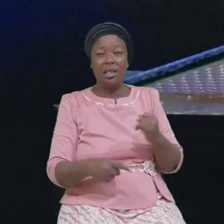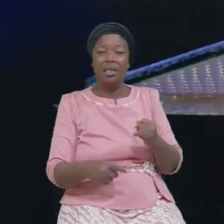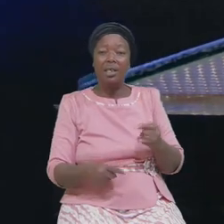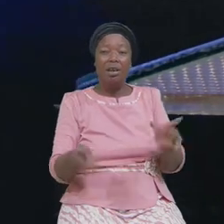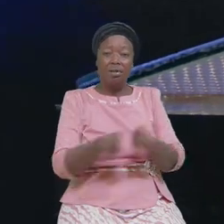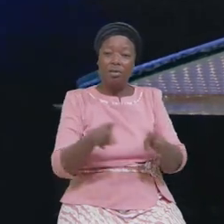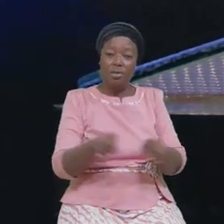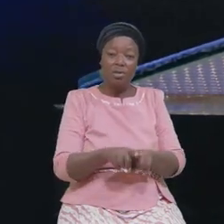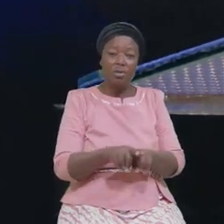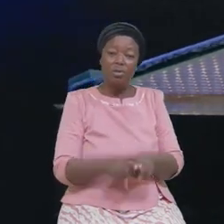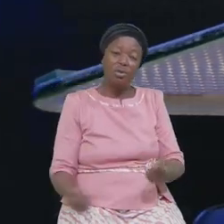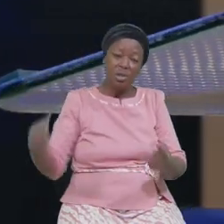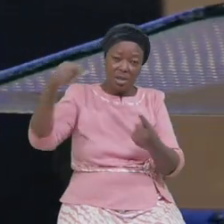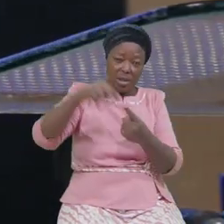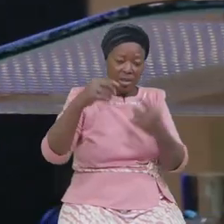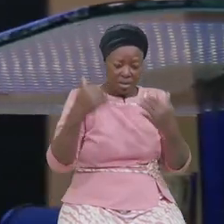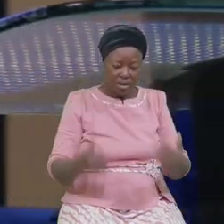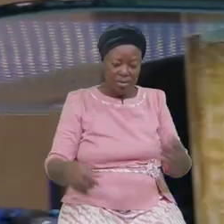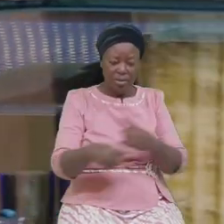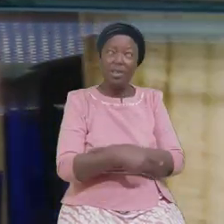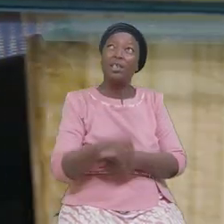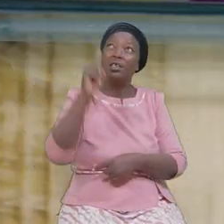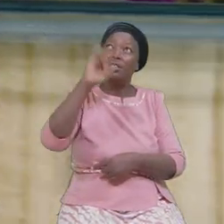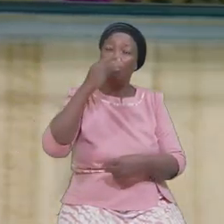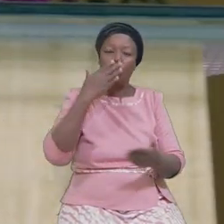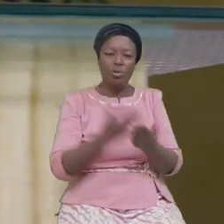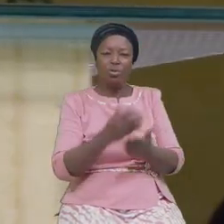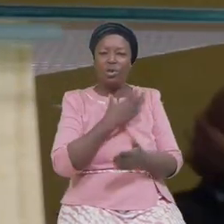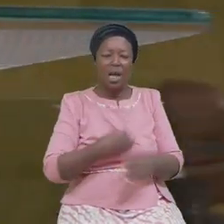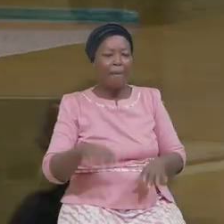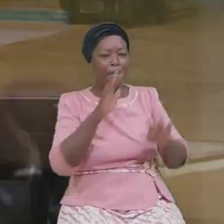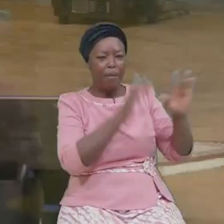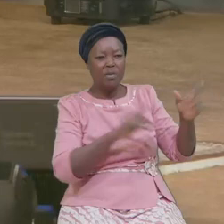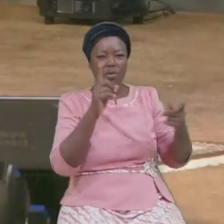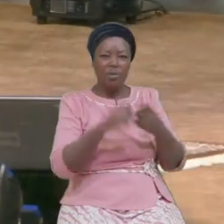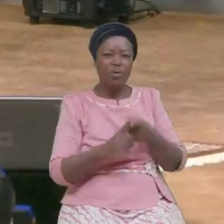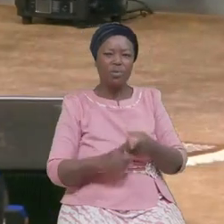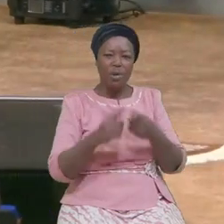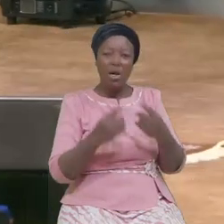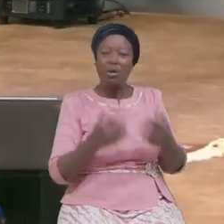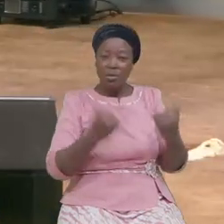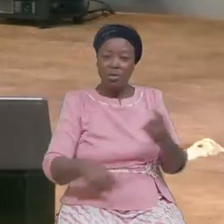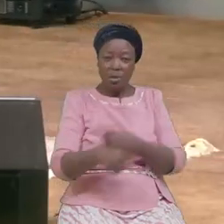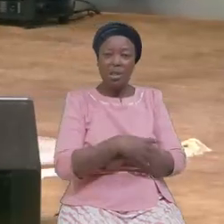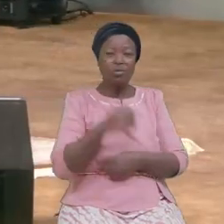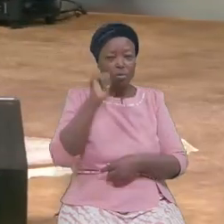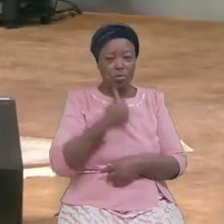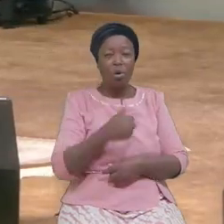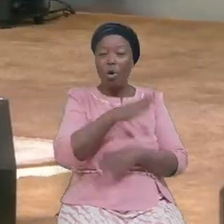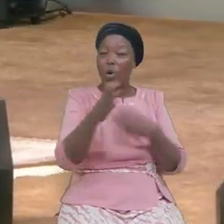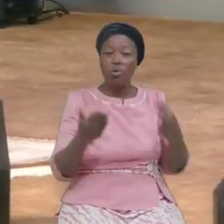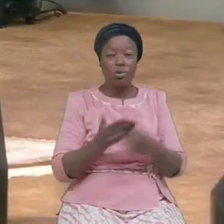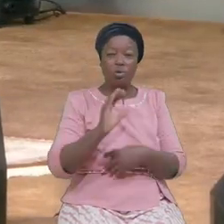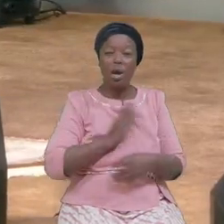Even till today, he is good and merciful. Today, tomorrow, for the rest of our